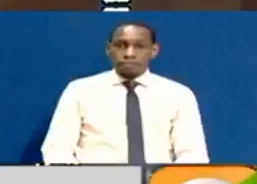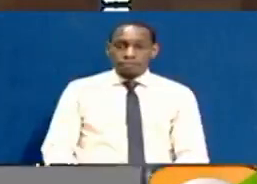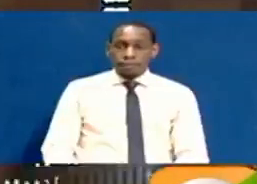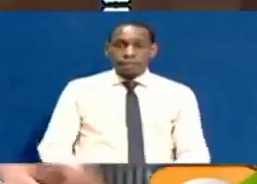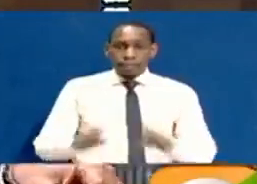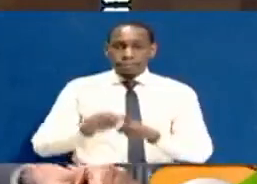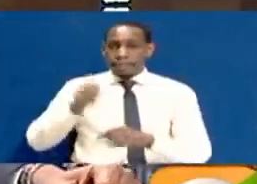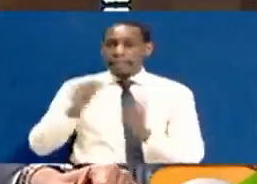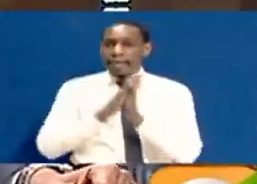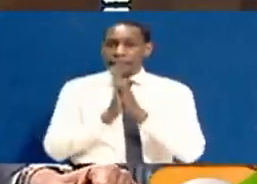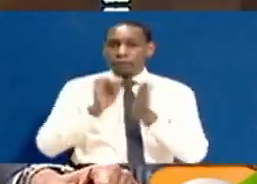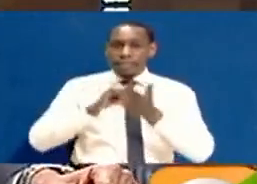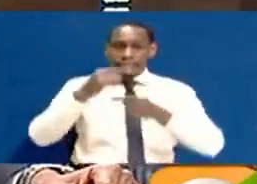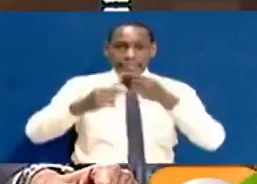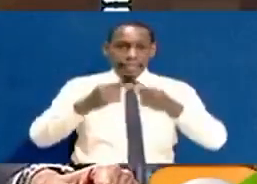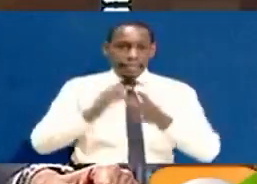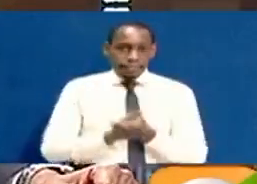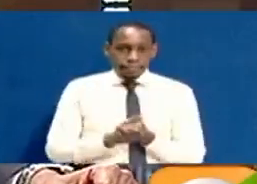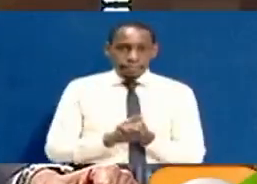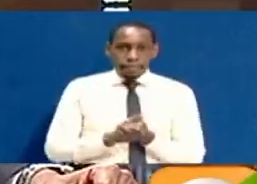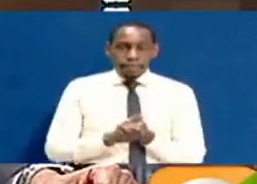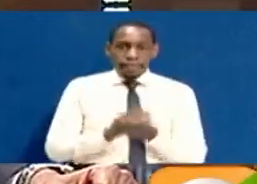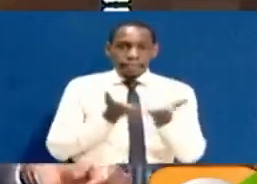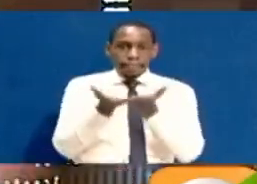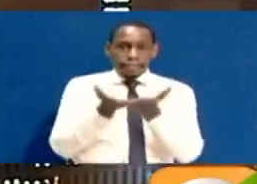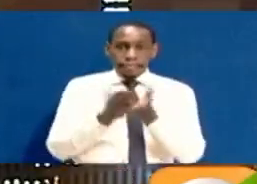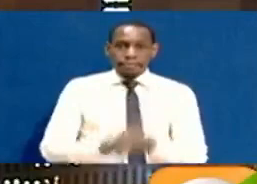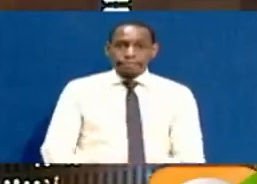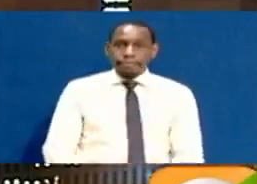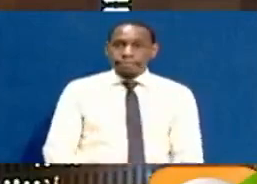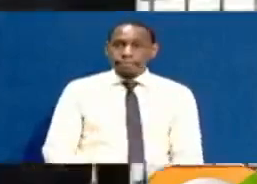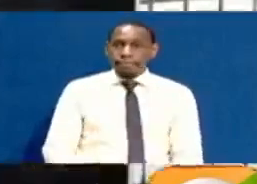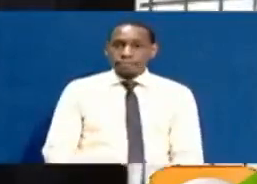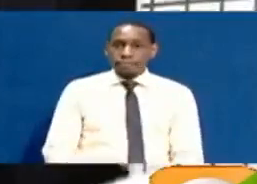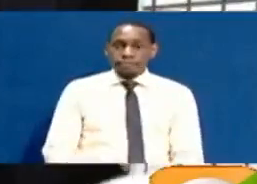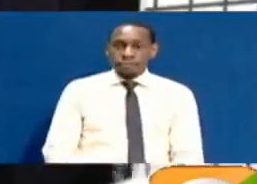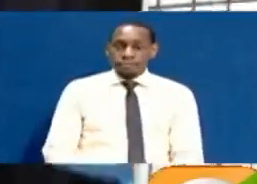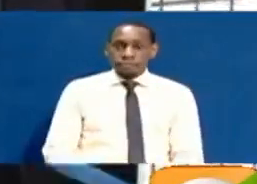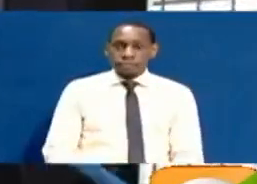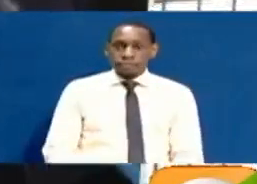Let's also take a look at other stories that made headlines on the corporate scene.